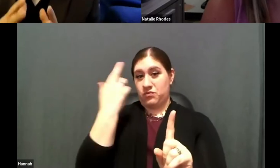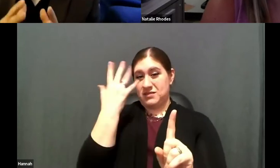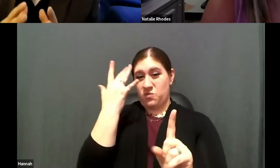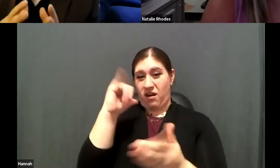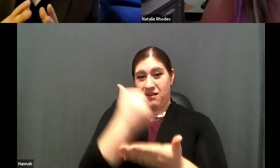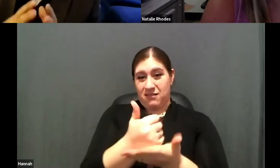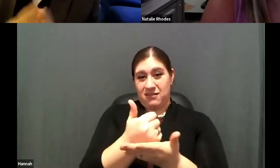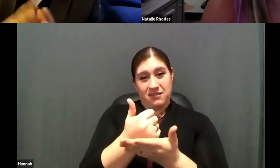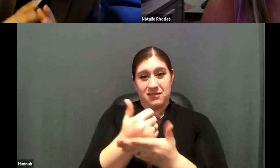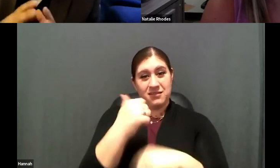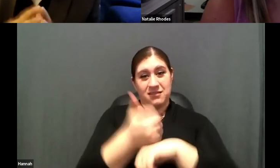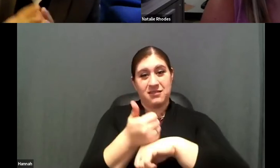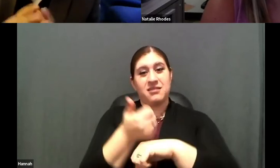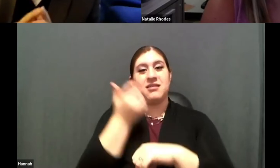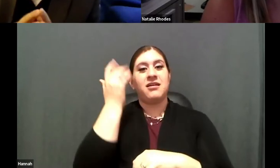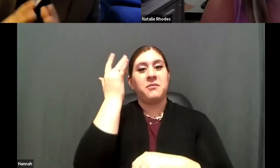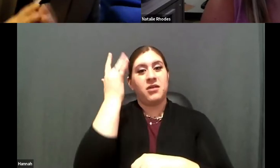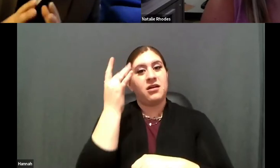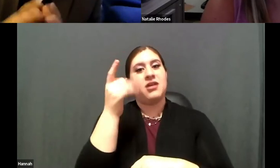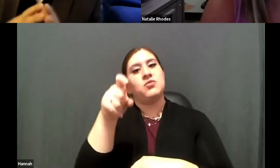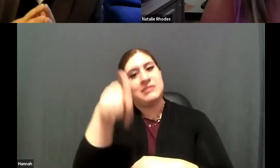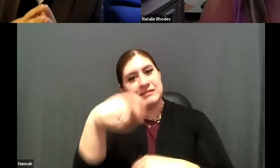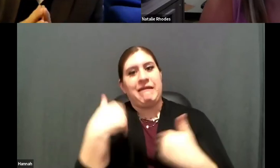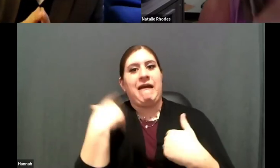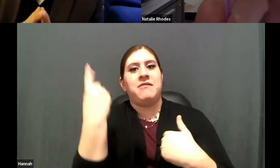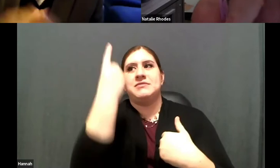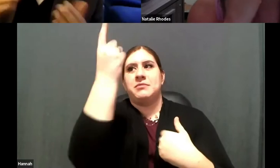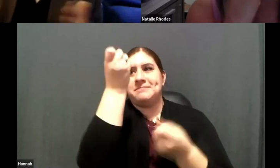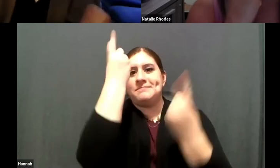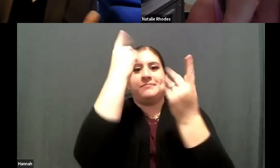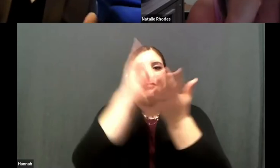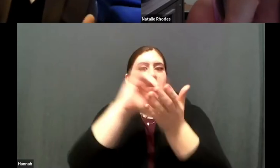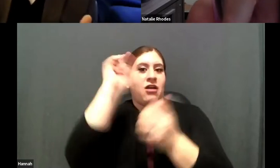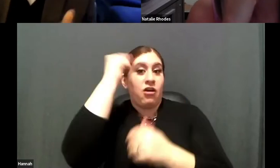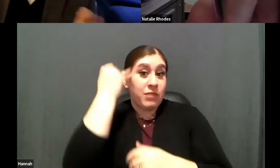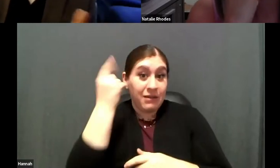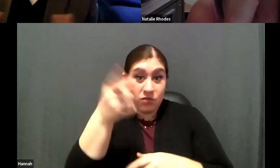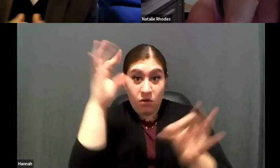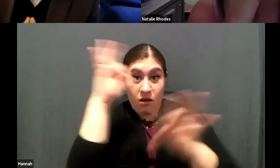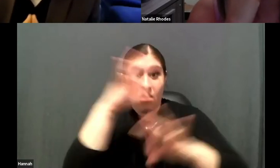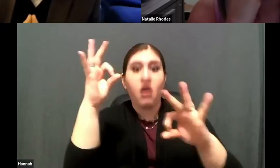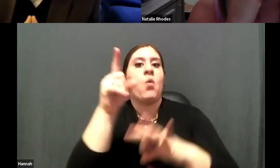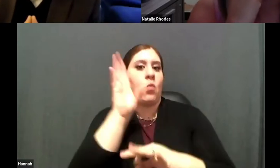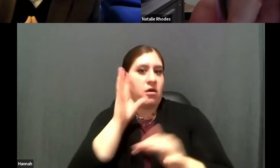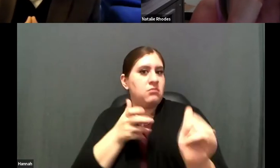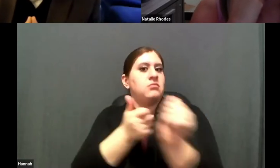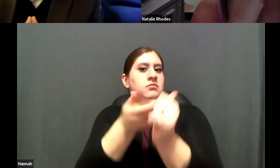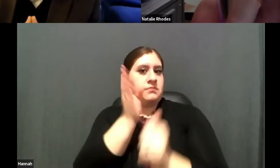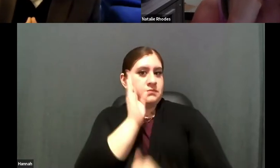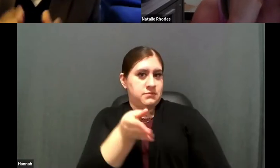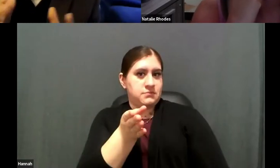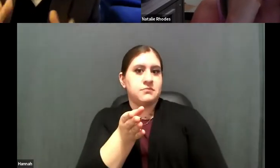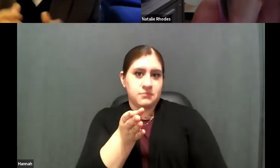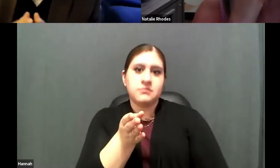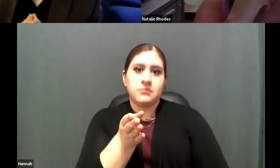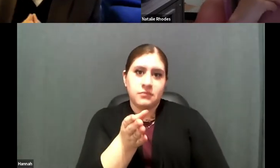is because you really need to have some grasp of government. Now, if you don't, we're going to get you up to speed. Yeah,